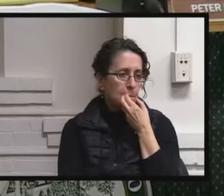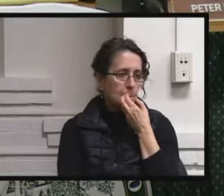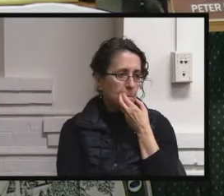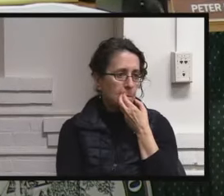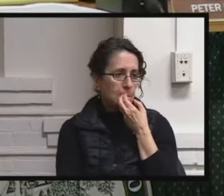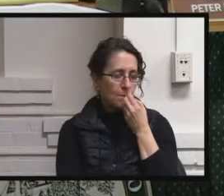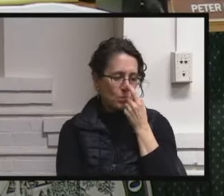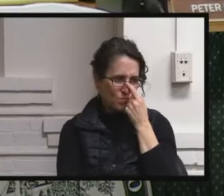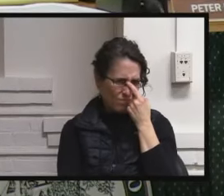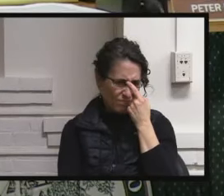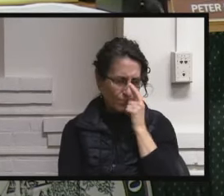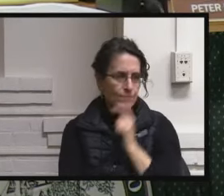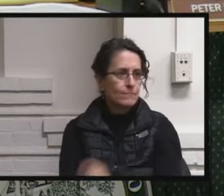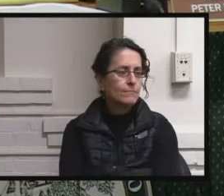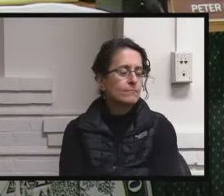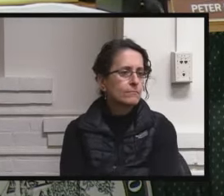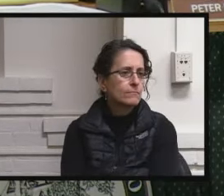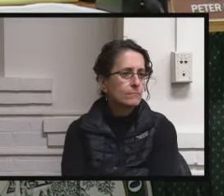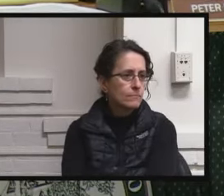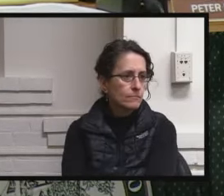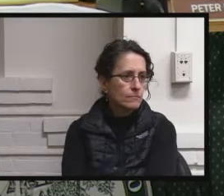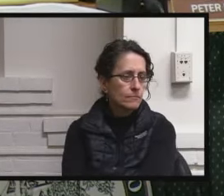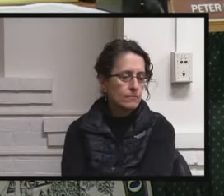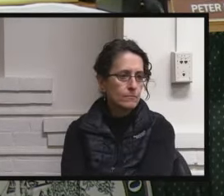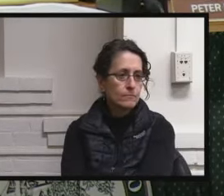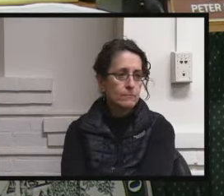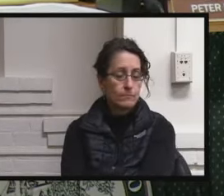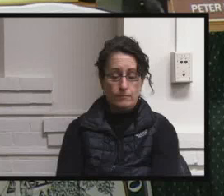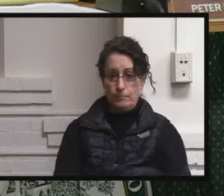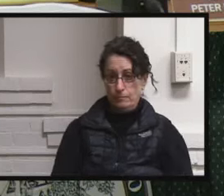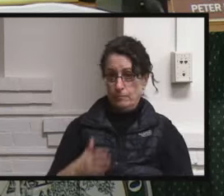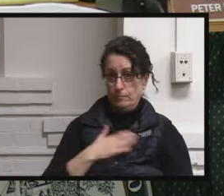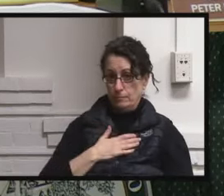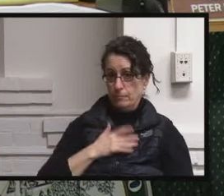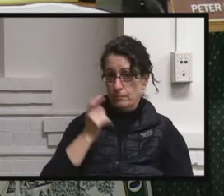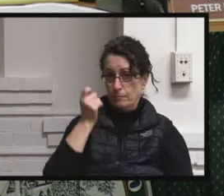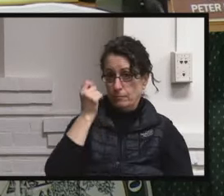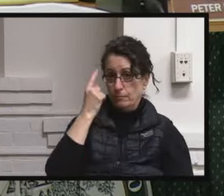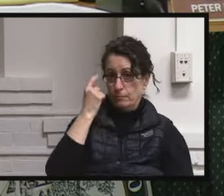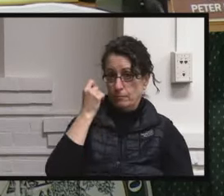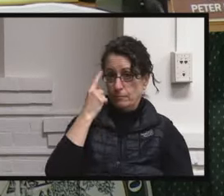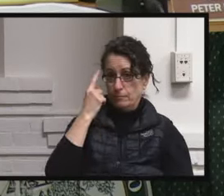the budget that's being presented to us and the only budget would call for